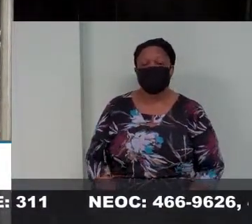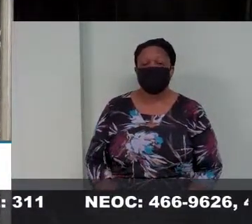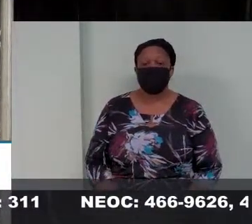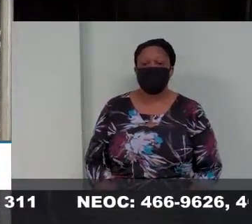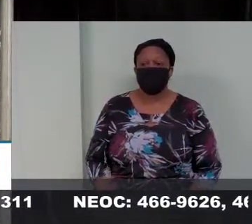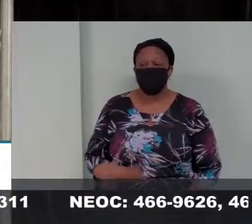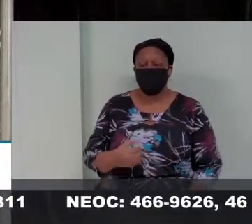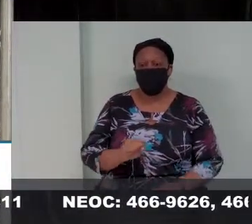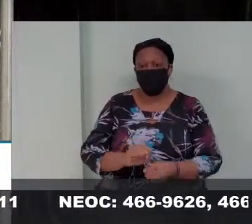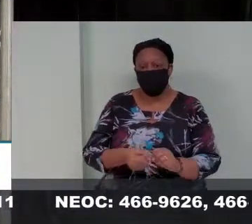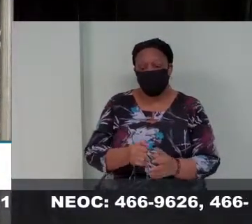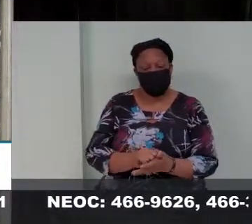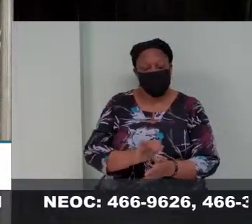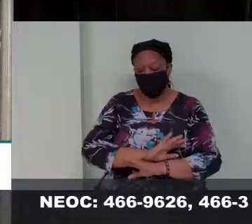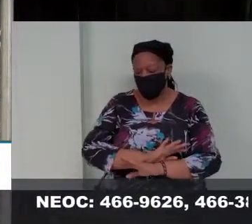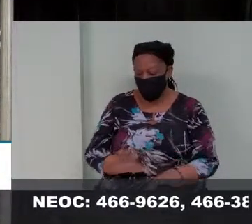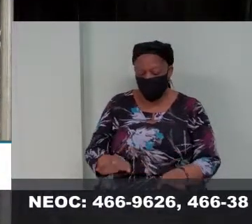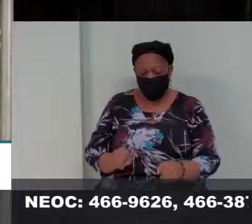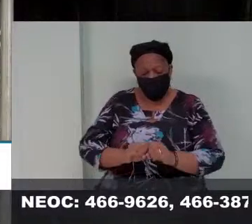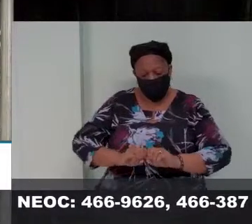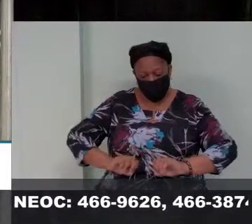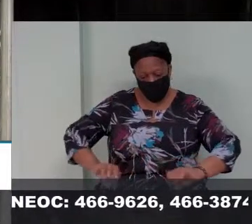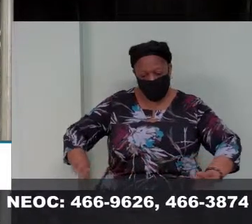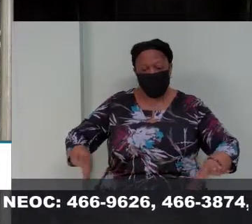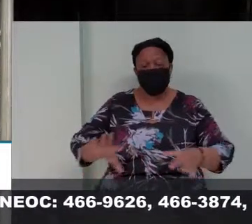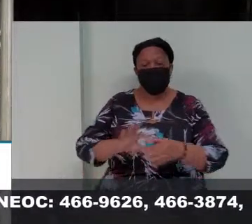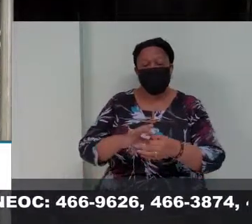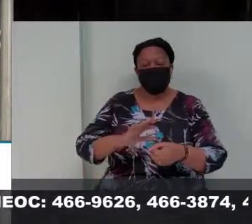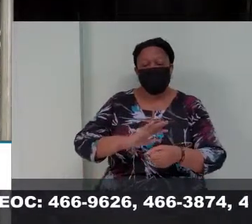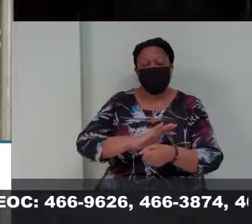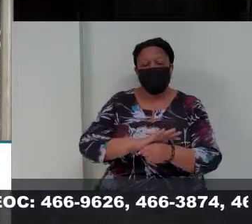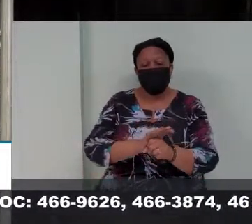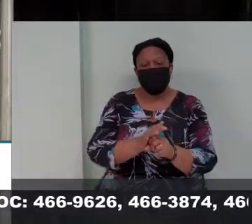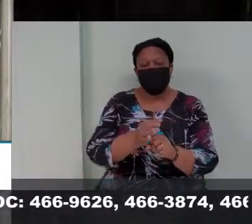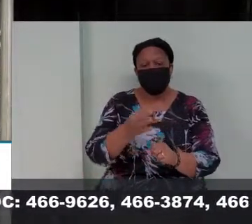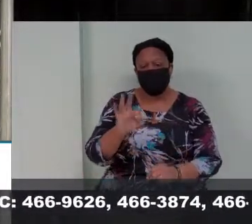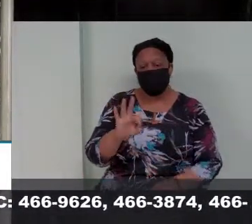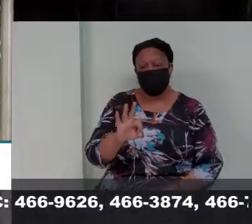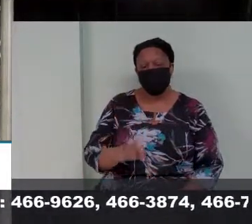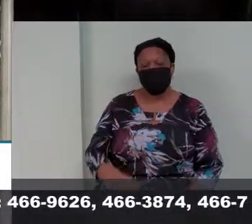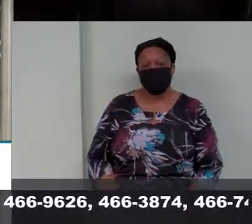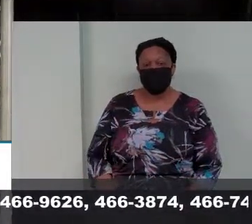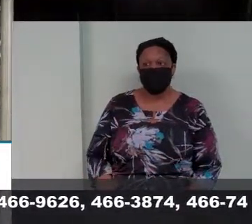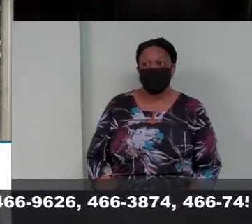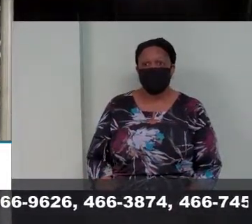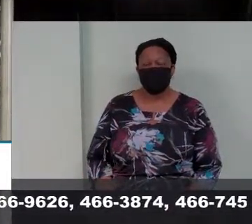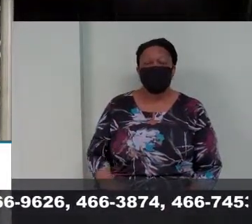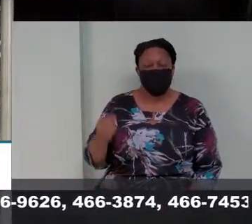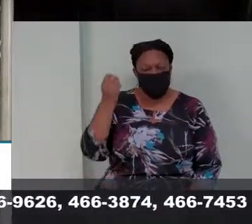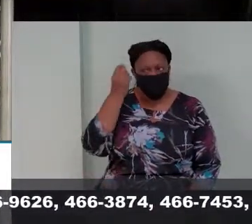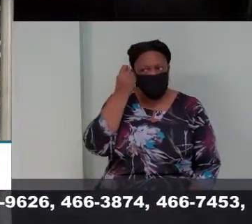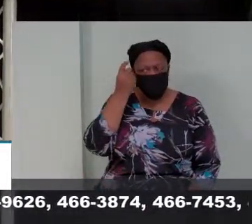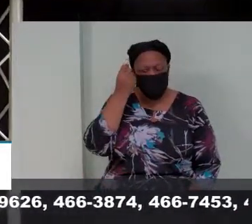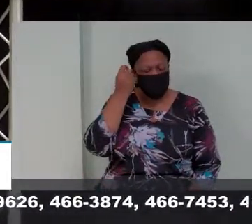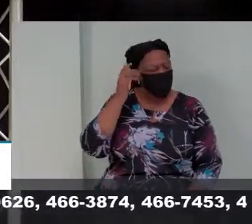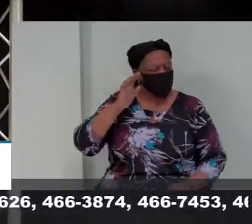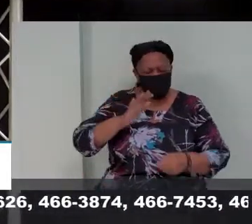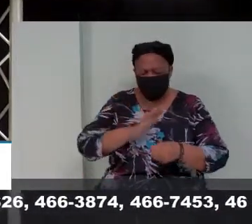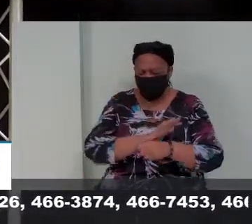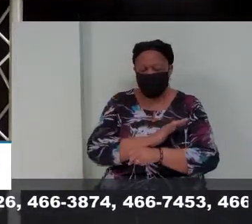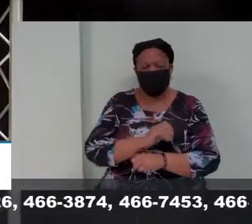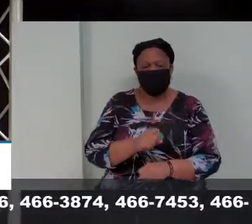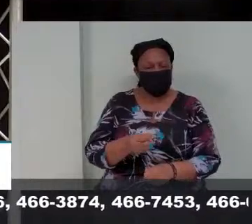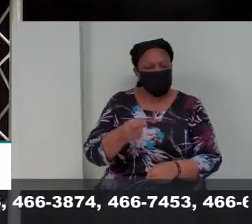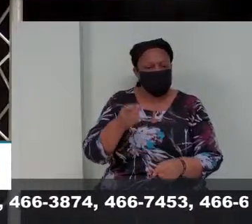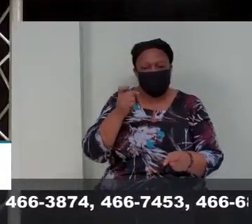mitigate against the spread of the novel coronavirus. We understand fully the critical